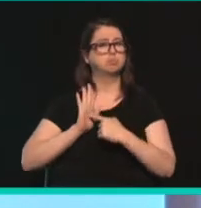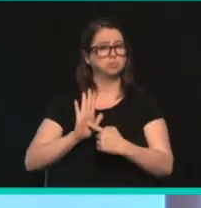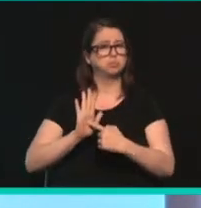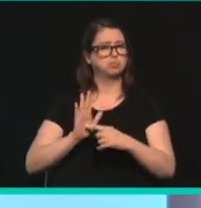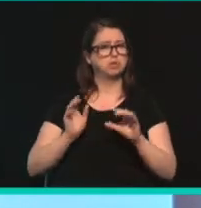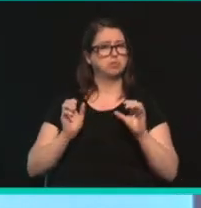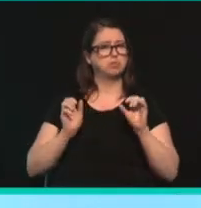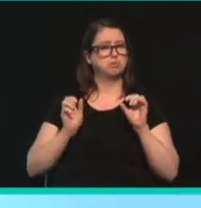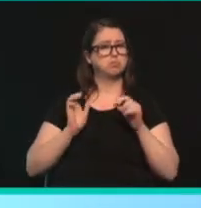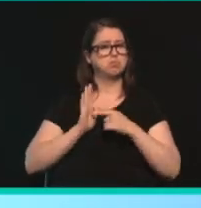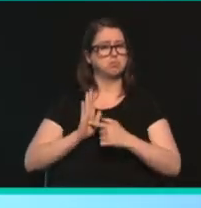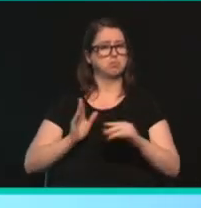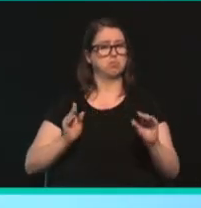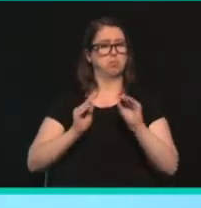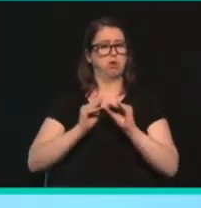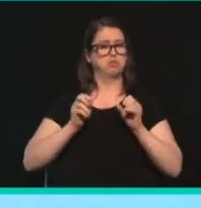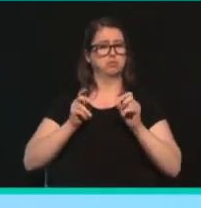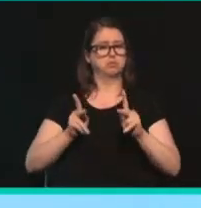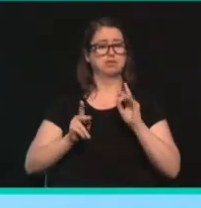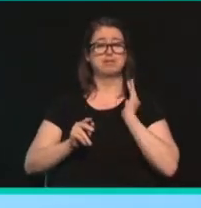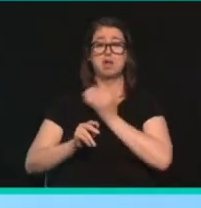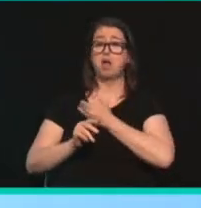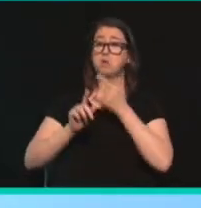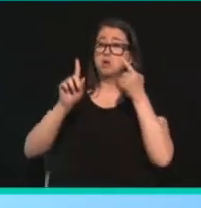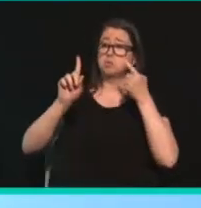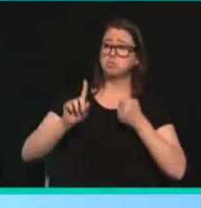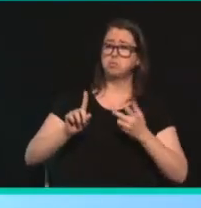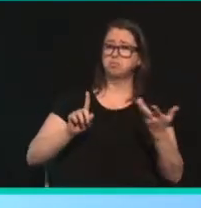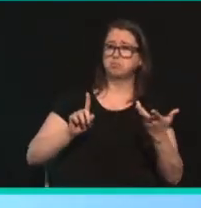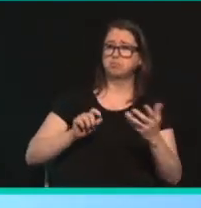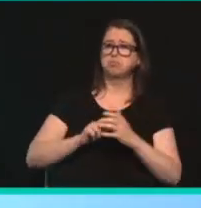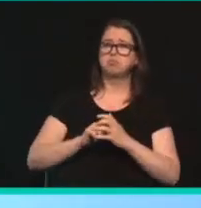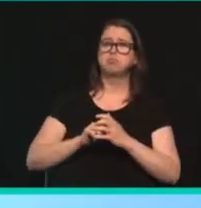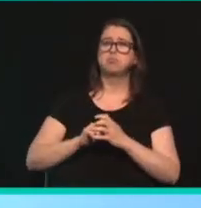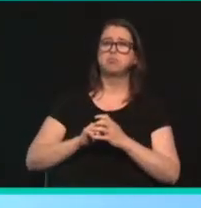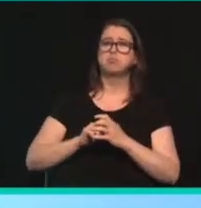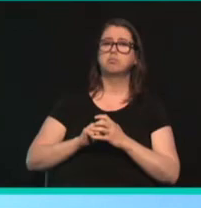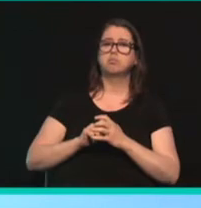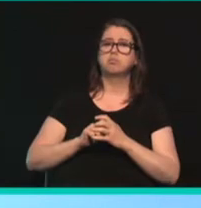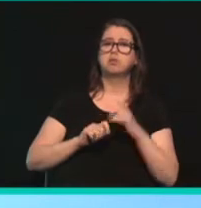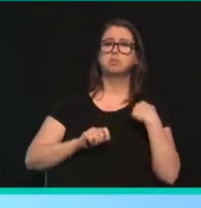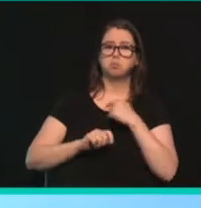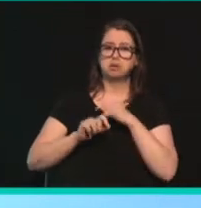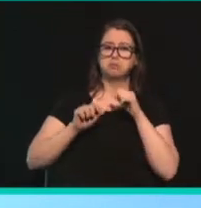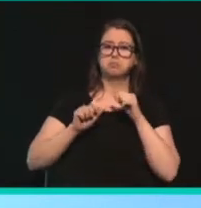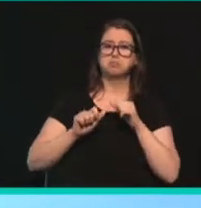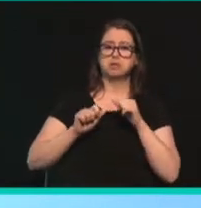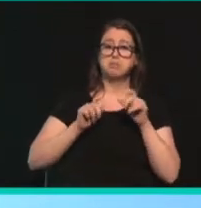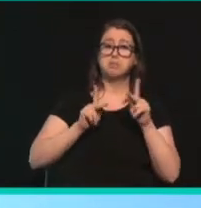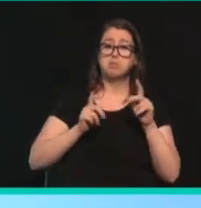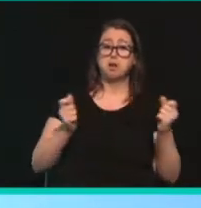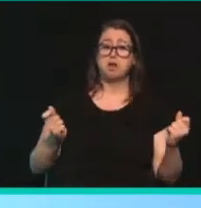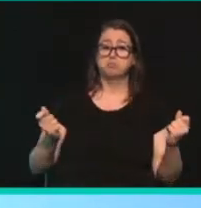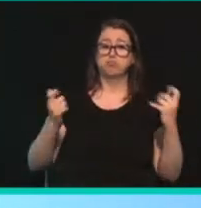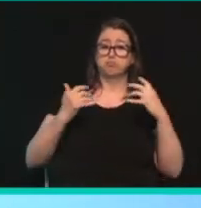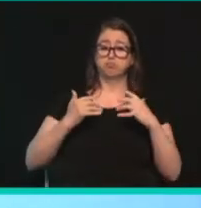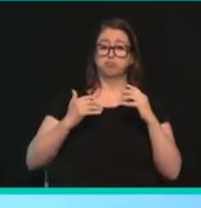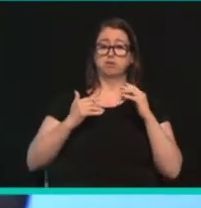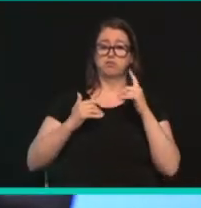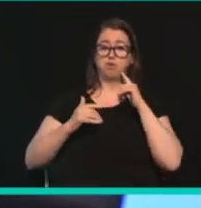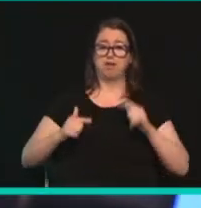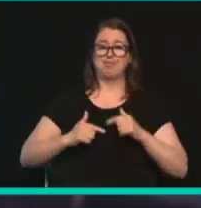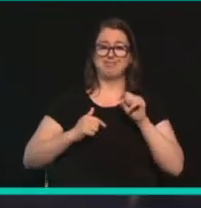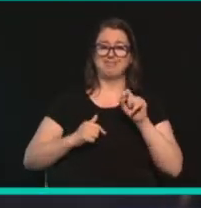opportunity. And our goal here is to be the go-to place for lifestyle medicine, for